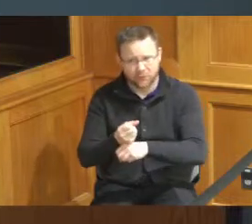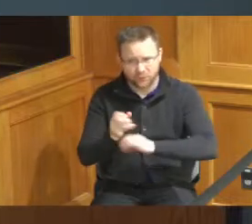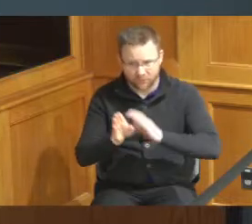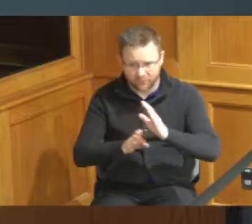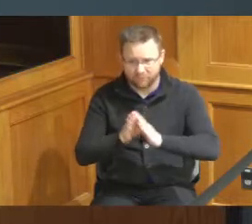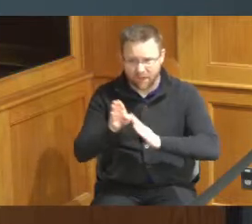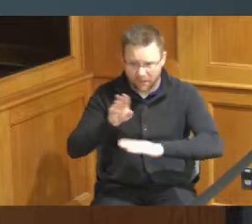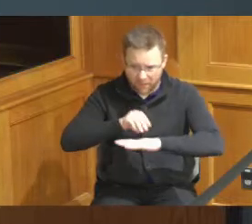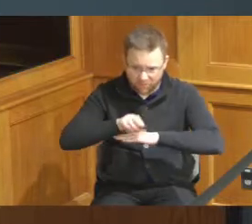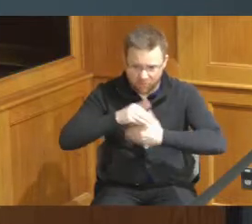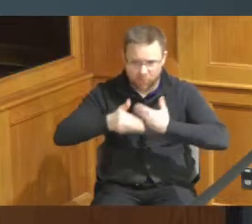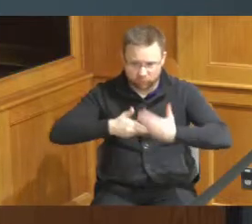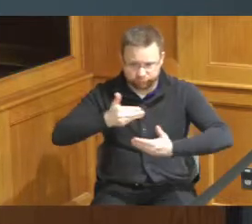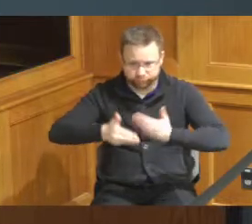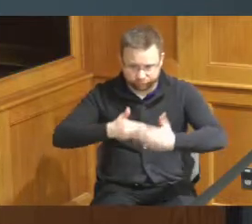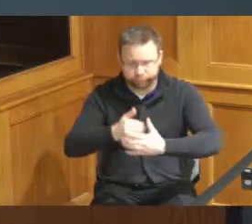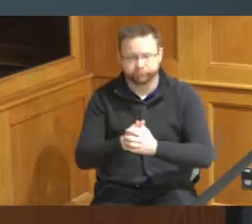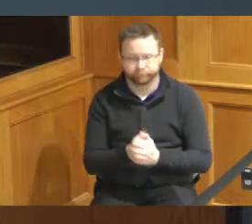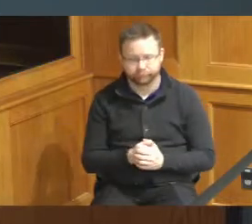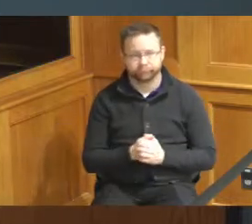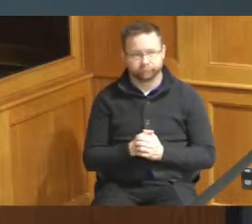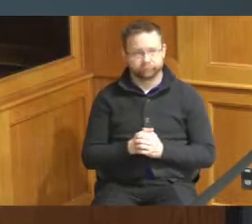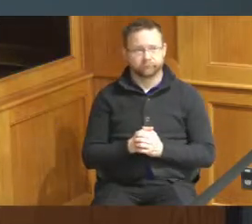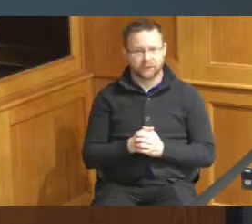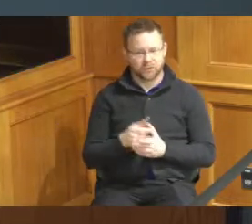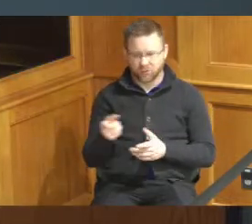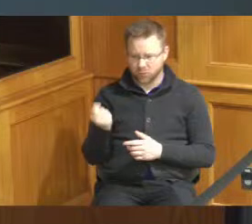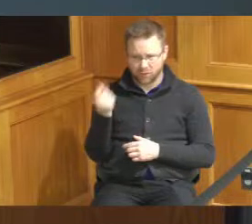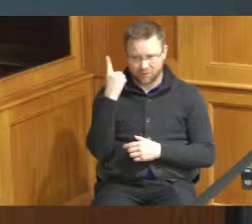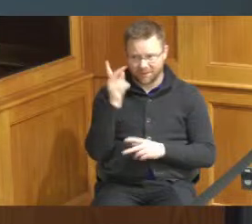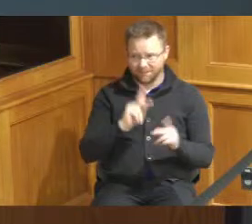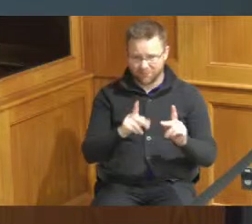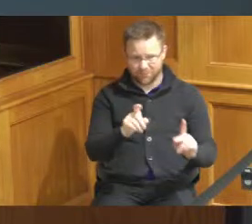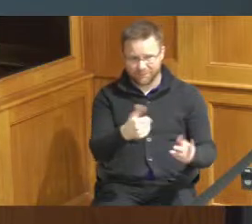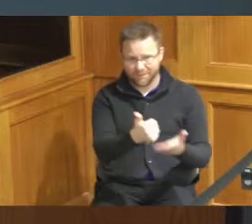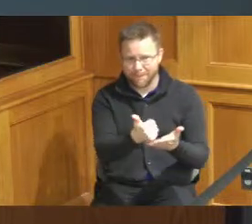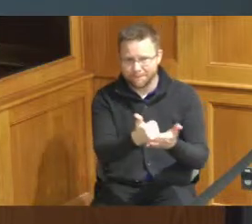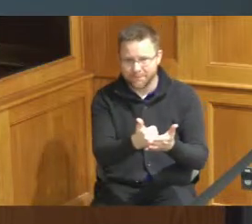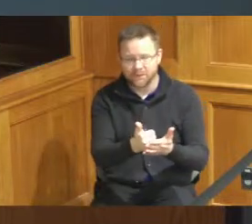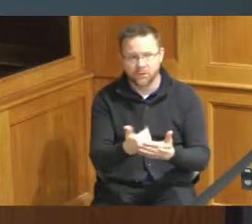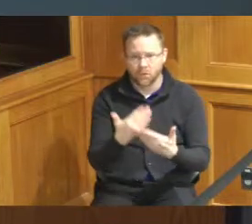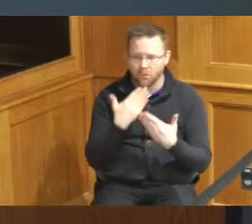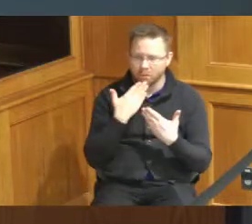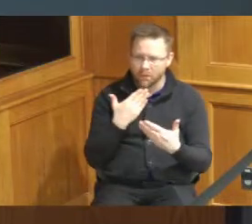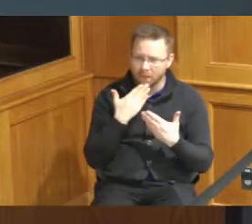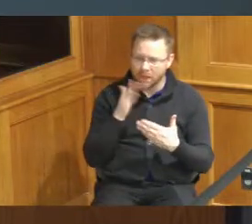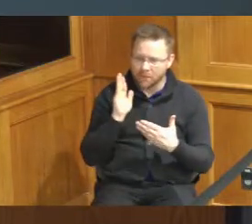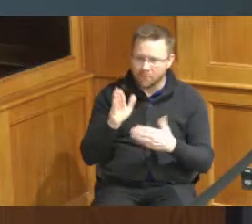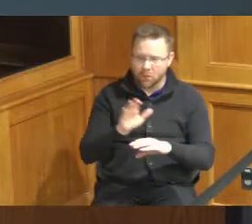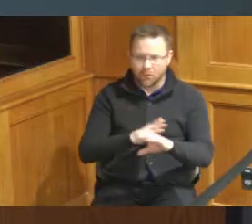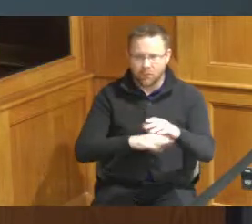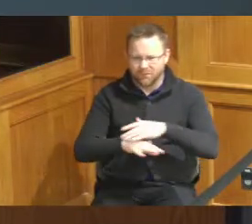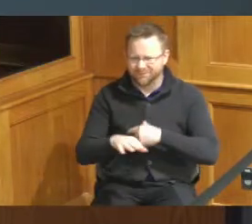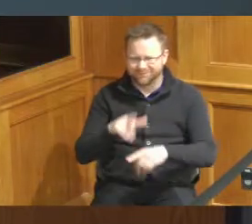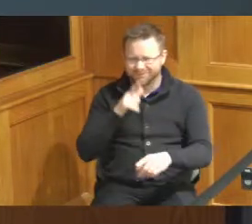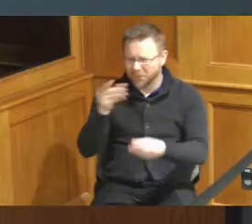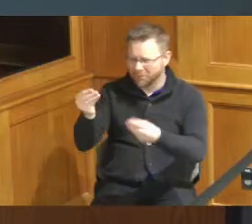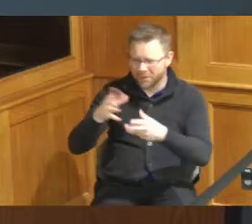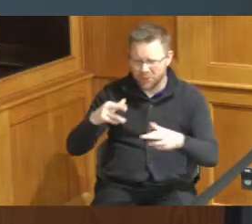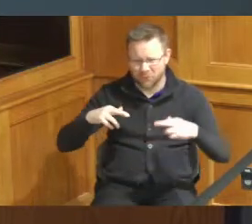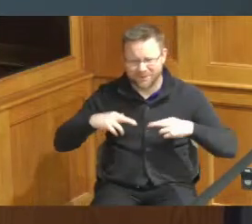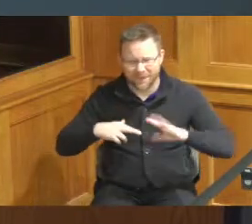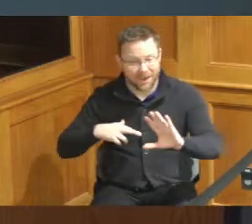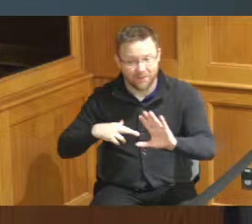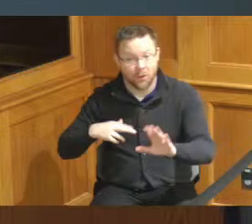and understanding that people need help. So thank you for dedicating that. And don't tell me you retired, because I look for